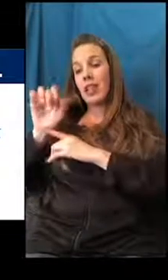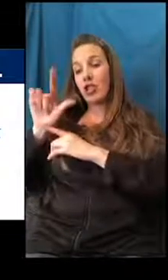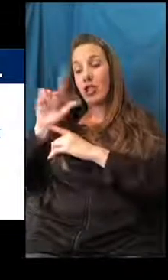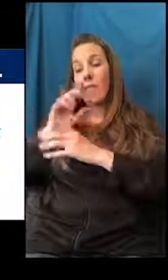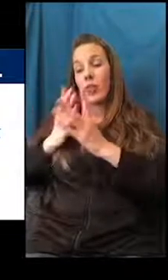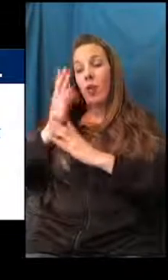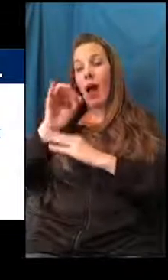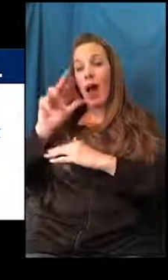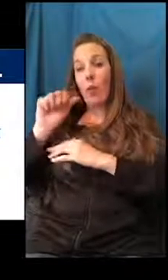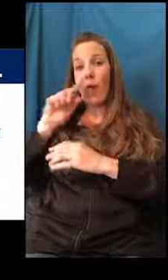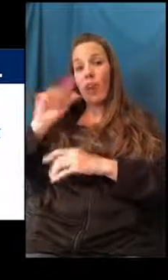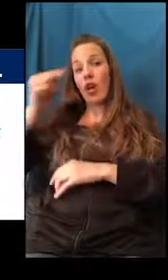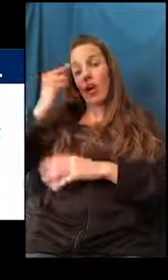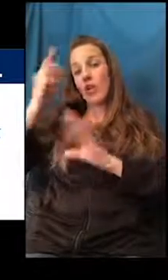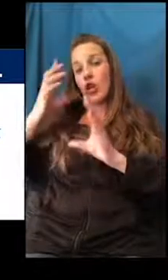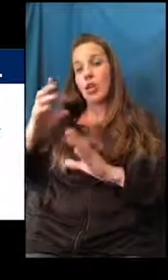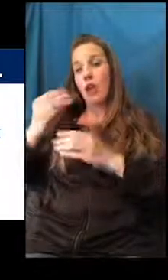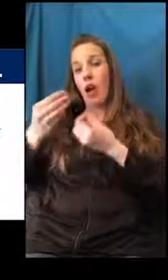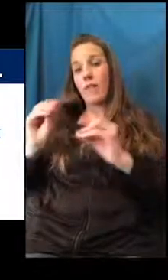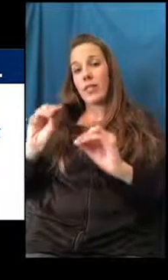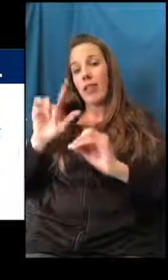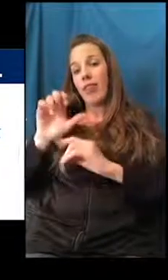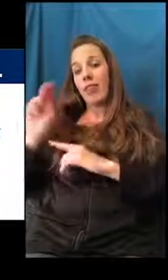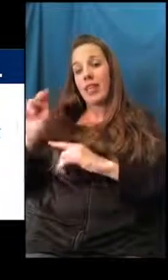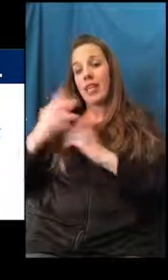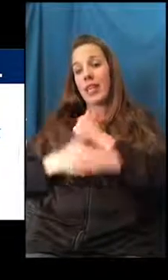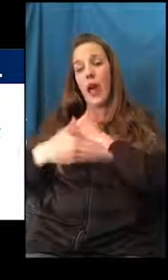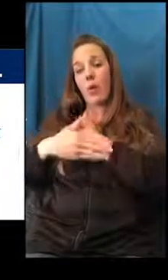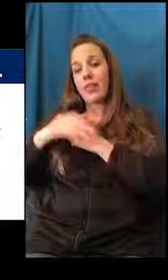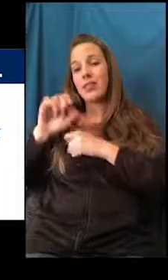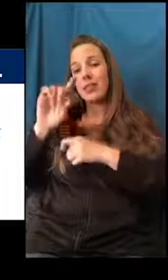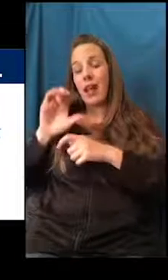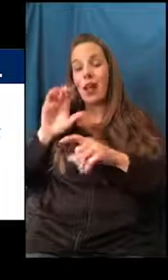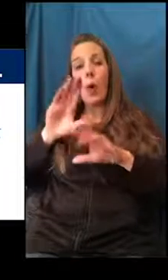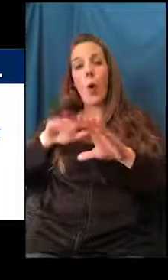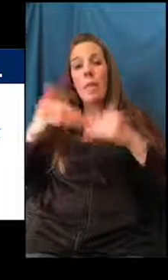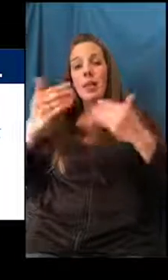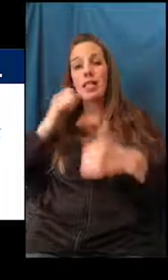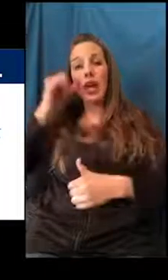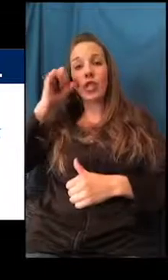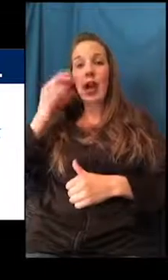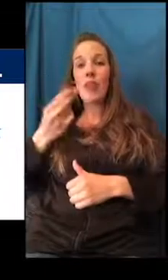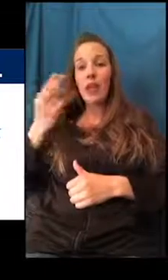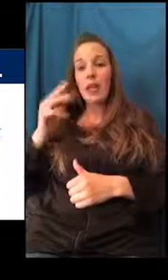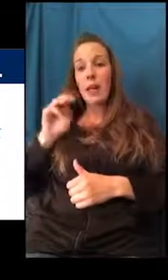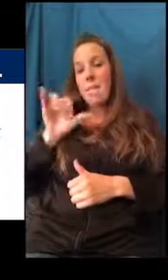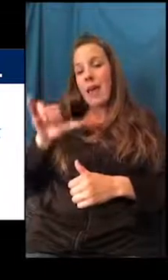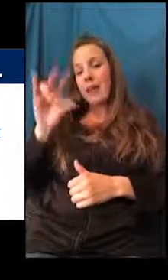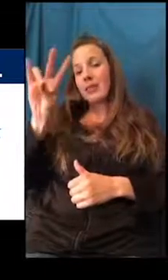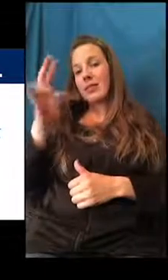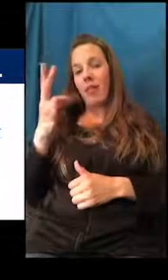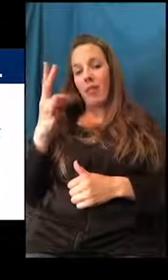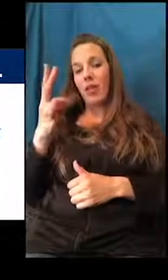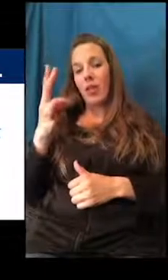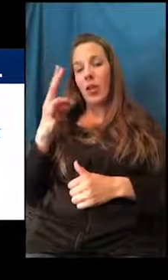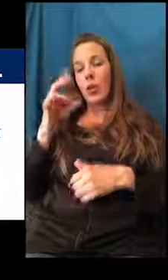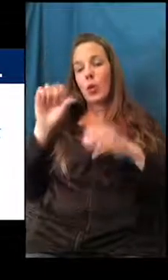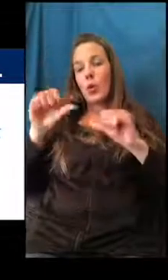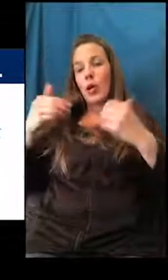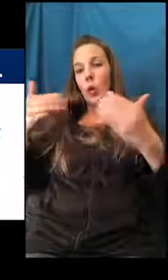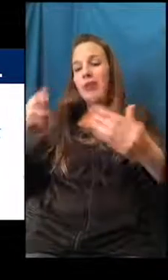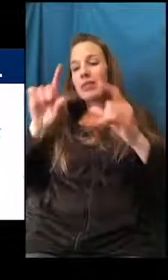Linn County site opened yesterday, Thursday, May 7th. And you can go to